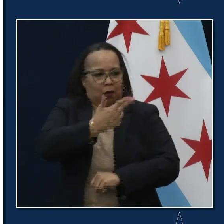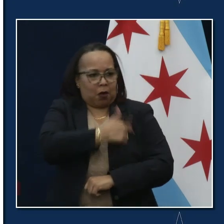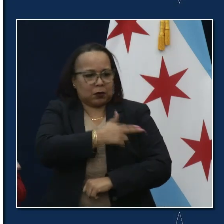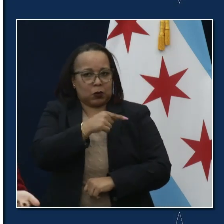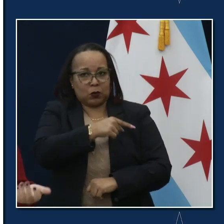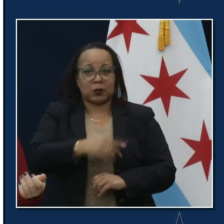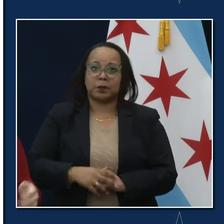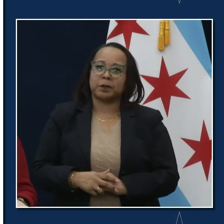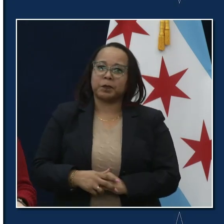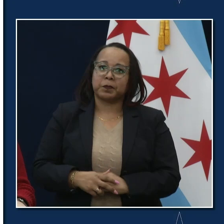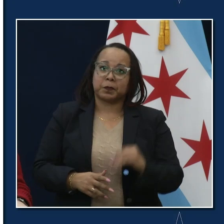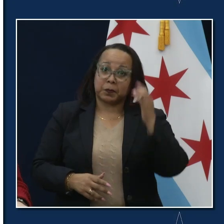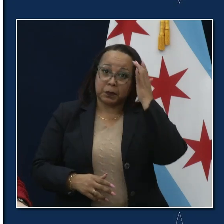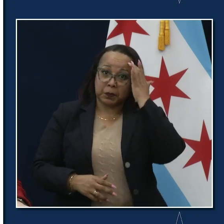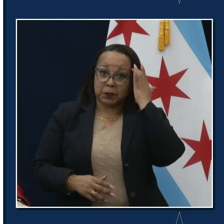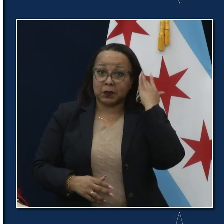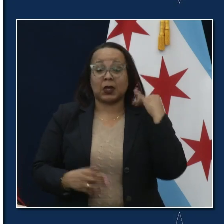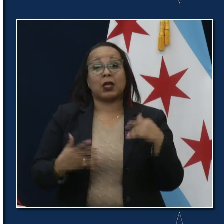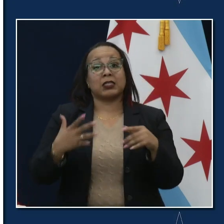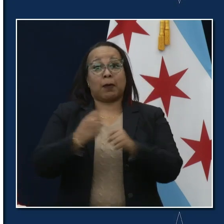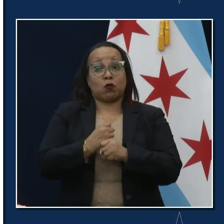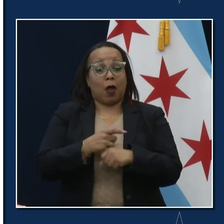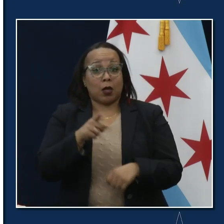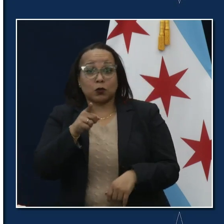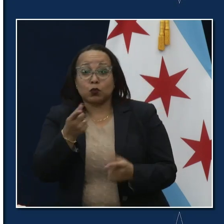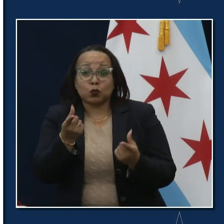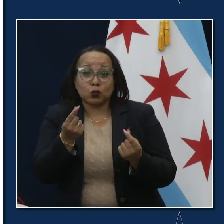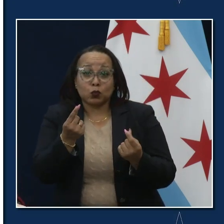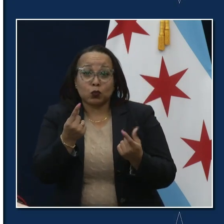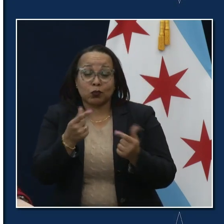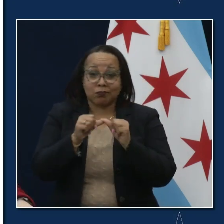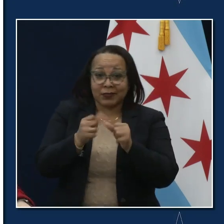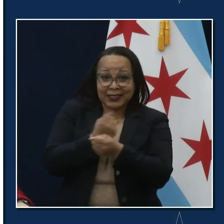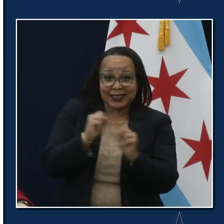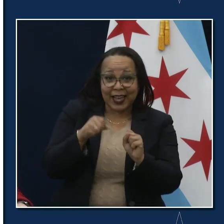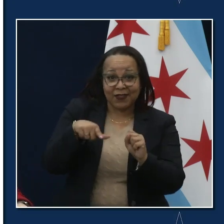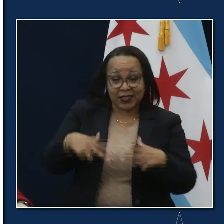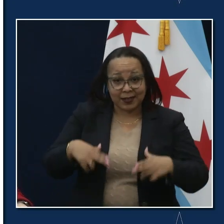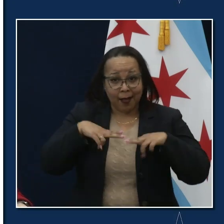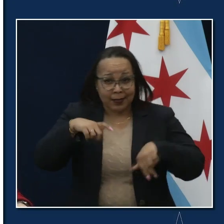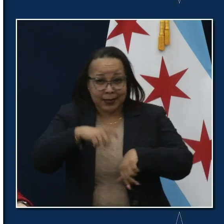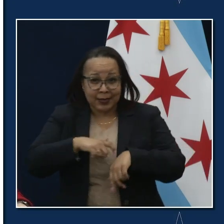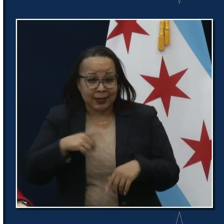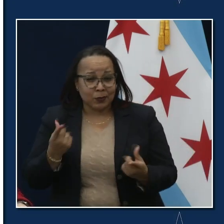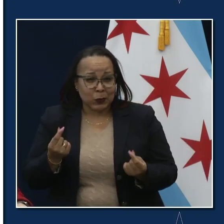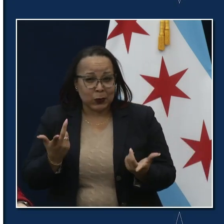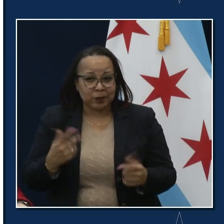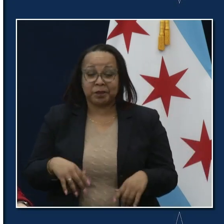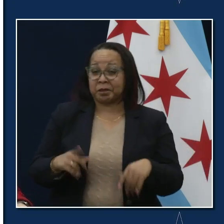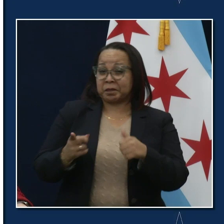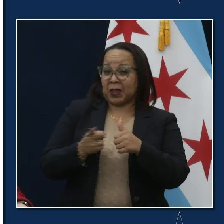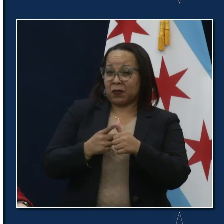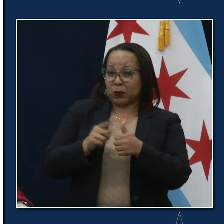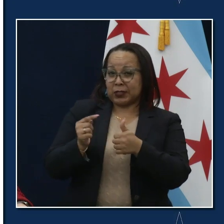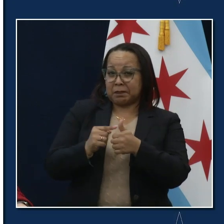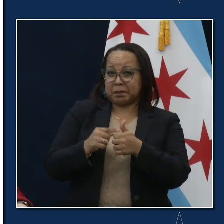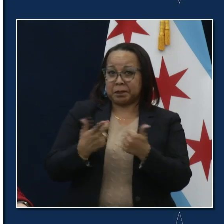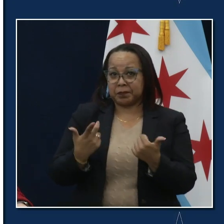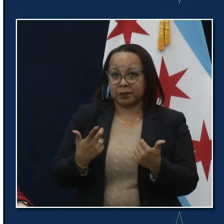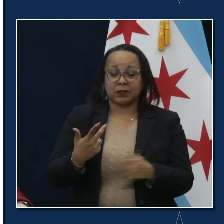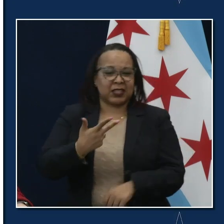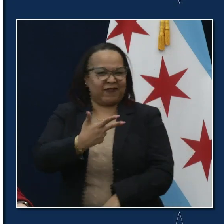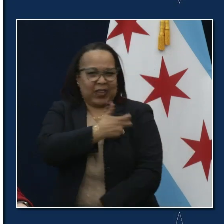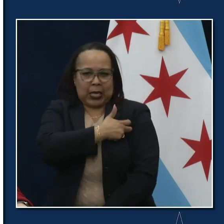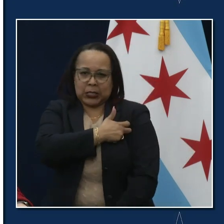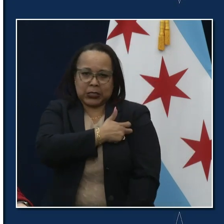hospitals. And so just to summarize again, the things you can do to stay safe this holiday season. First and foremost,